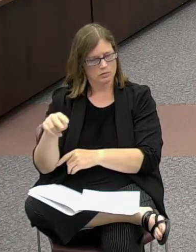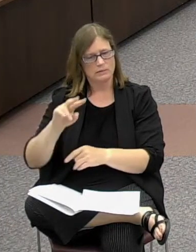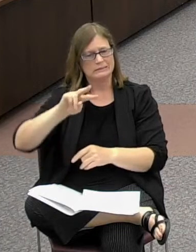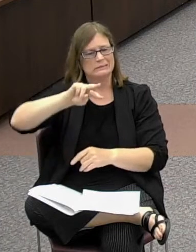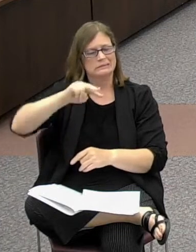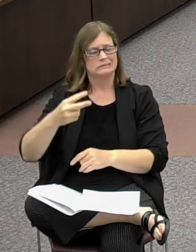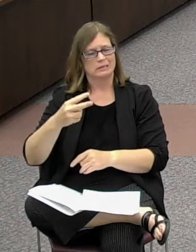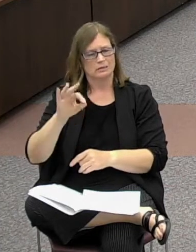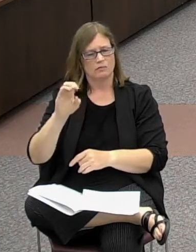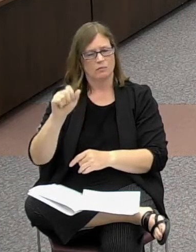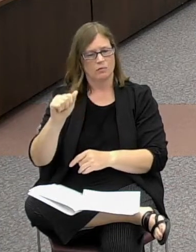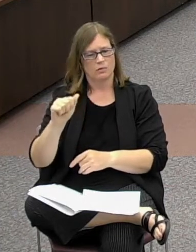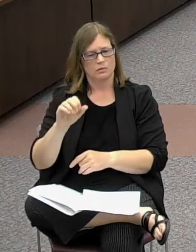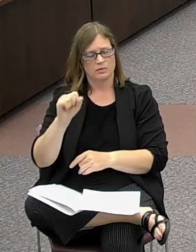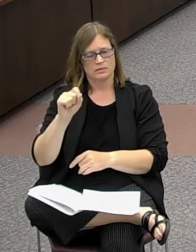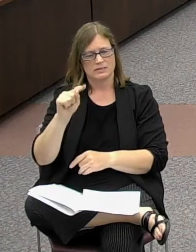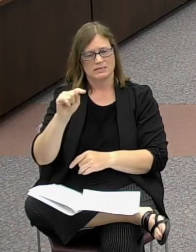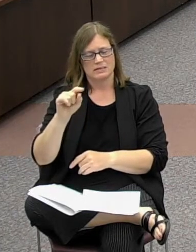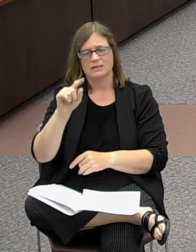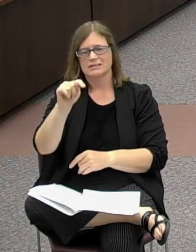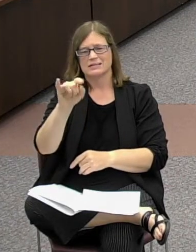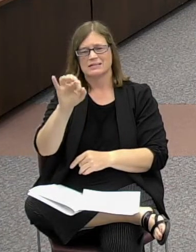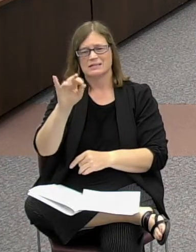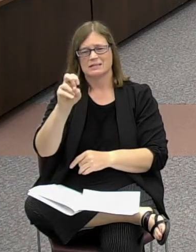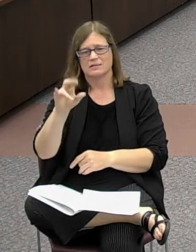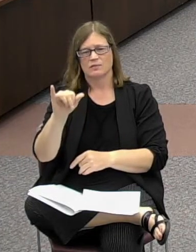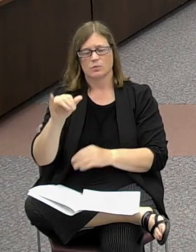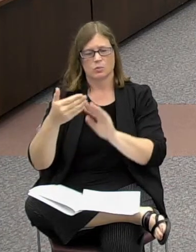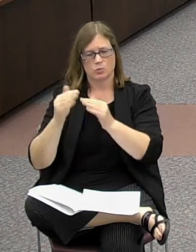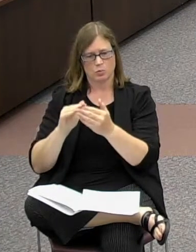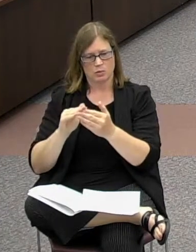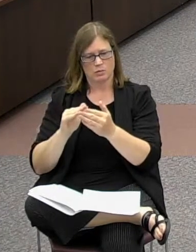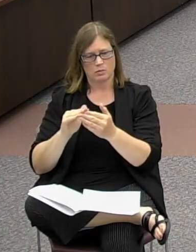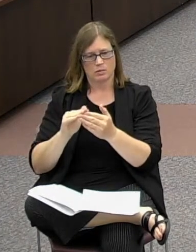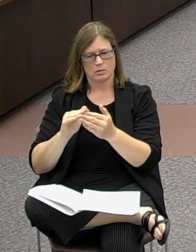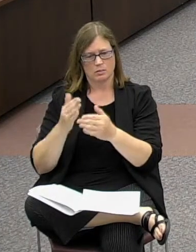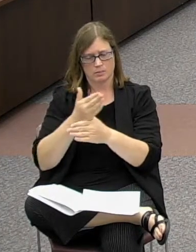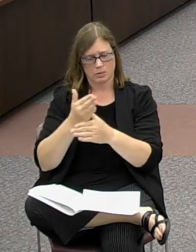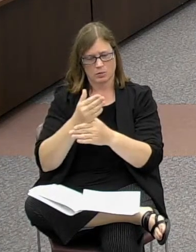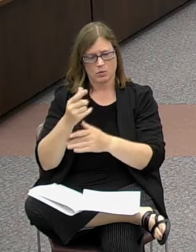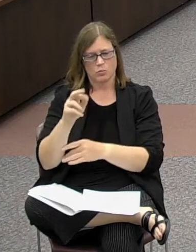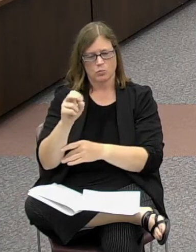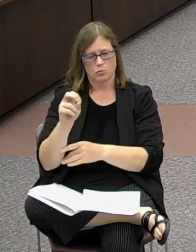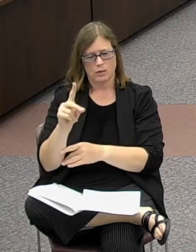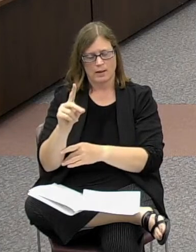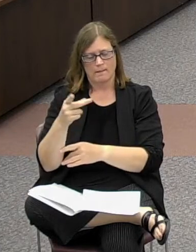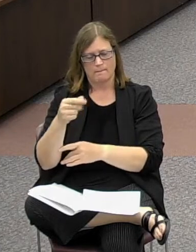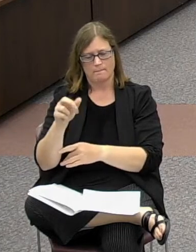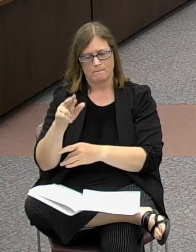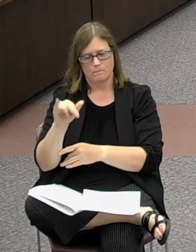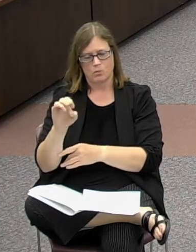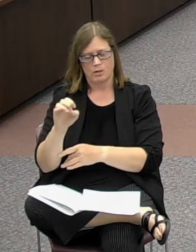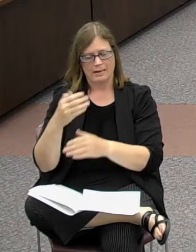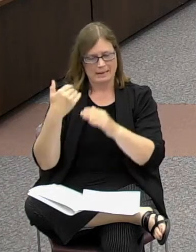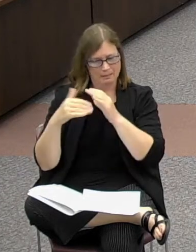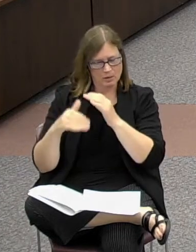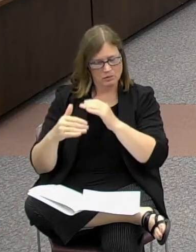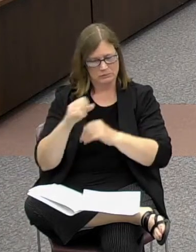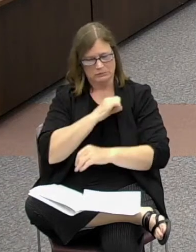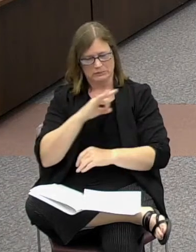Information request is from Tiffany Sabatini, community member, for emails between Grand Prairie Elementary School staff and parents